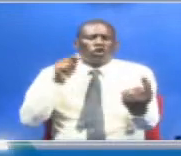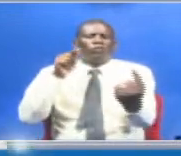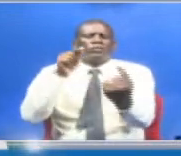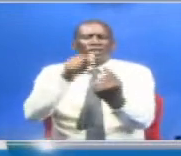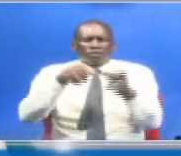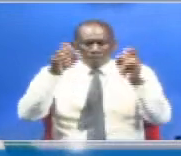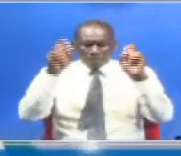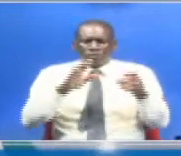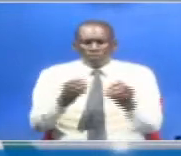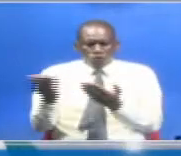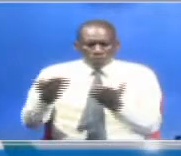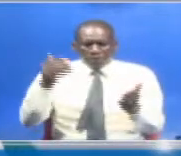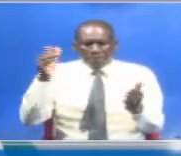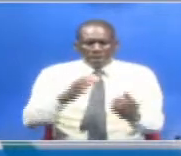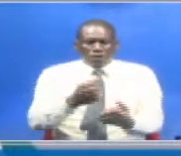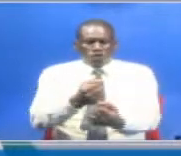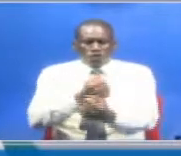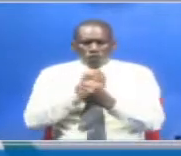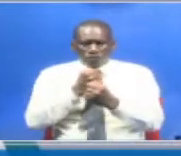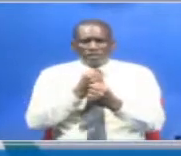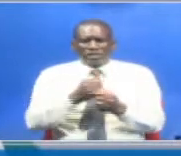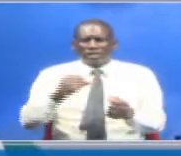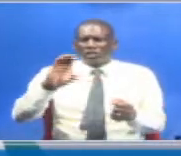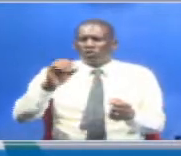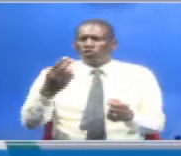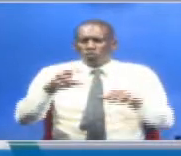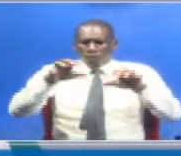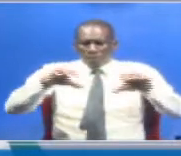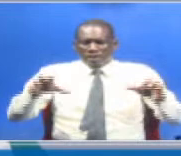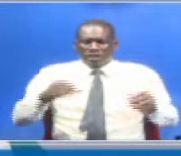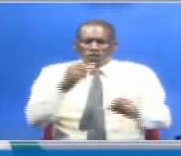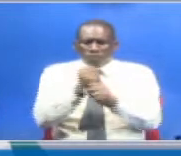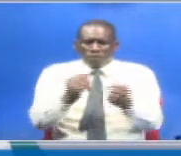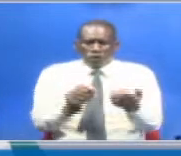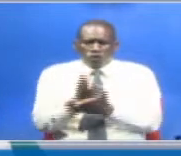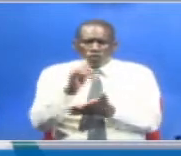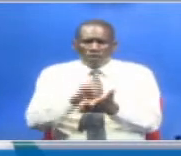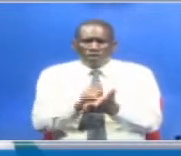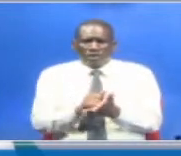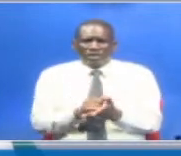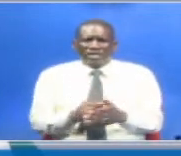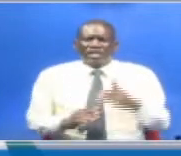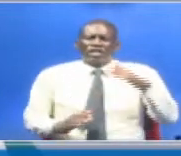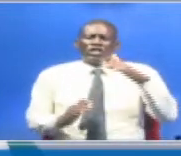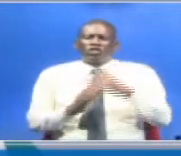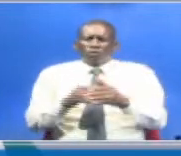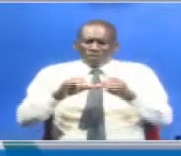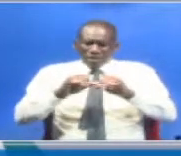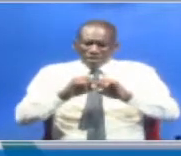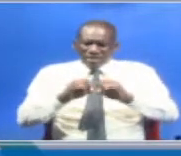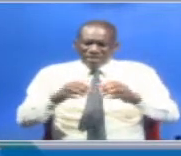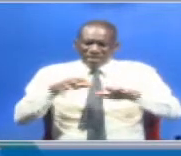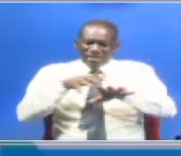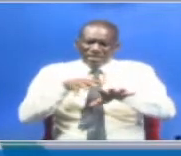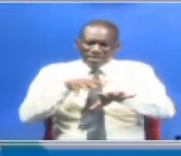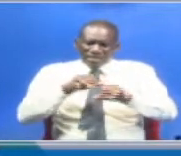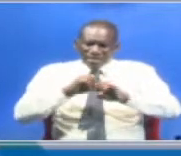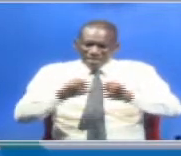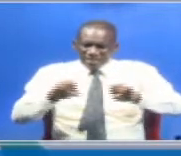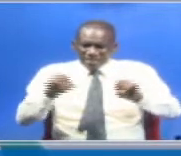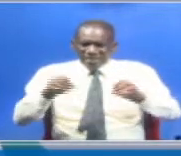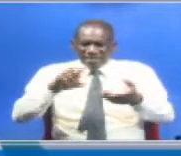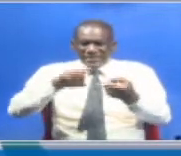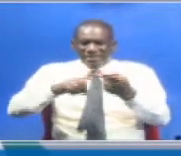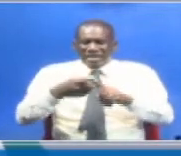restore confidence in carbon markets and to ensure that the highest integrity standards are firmly in place